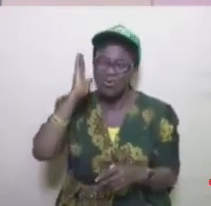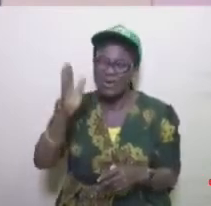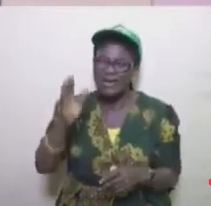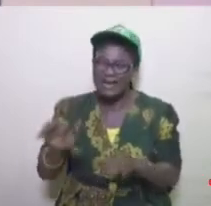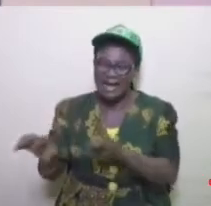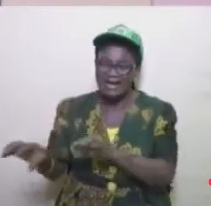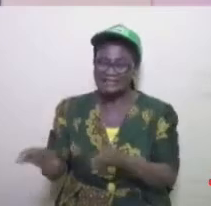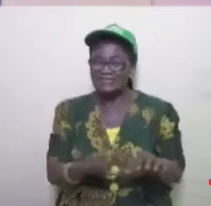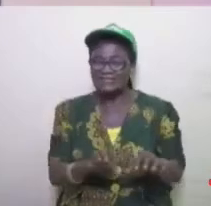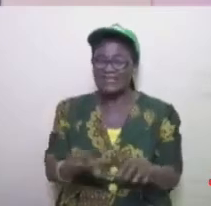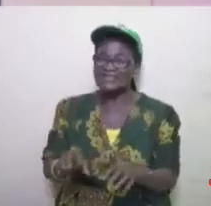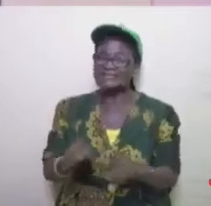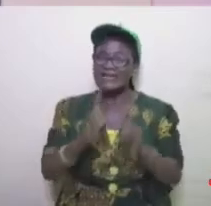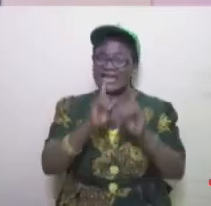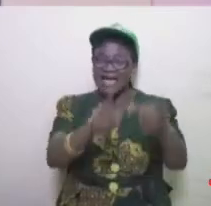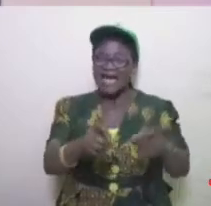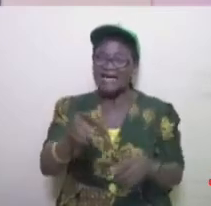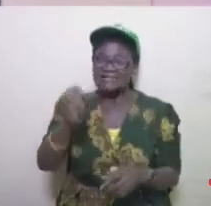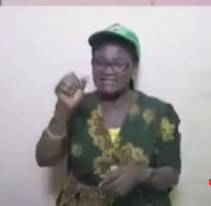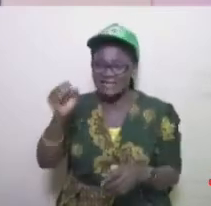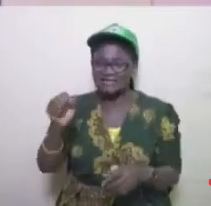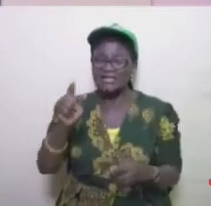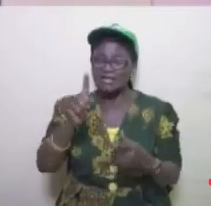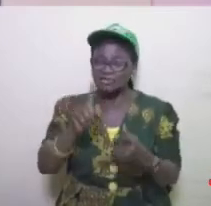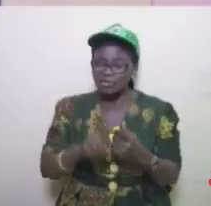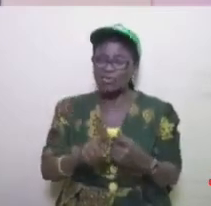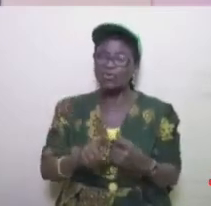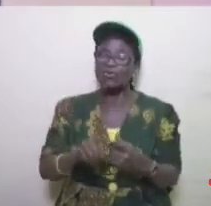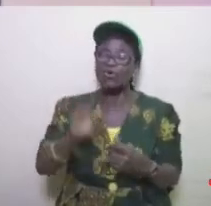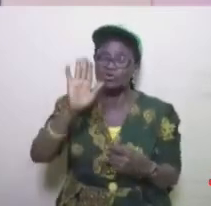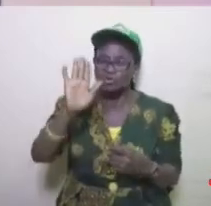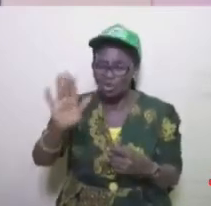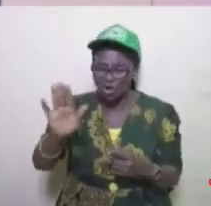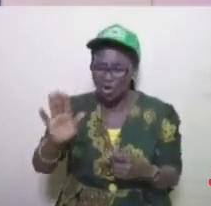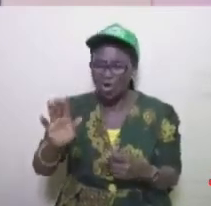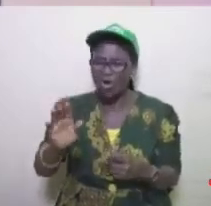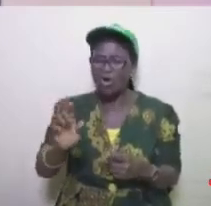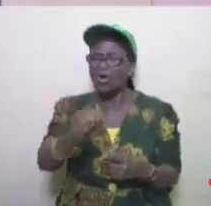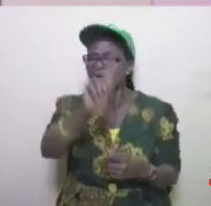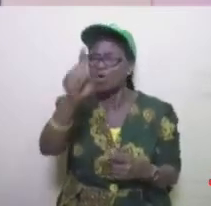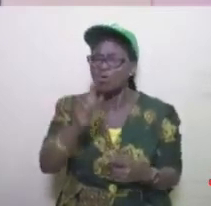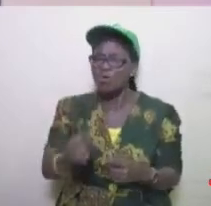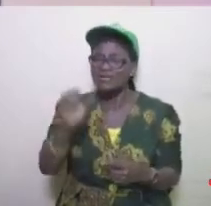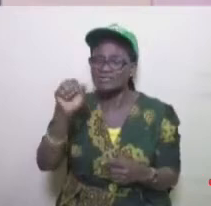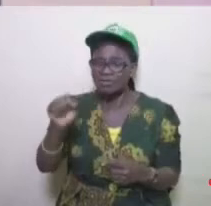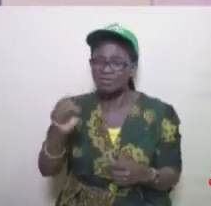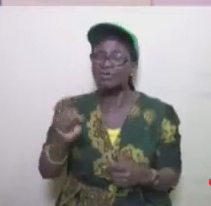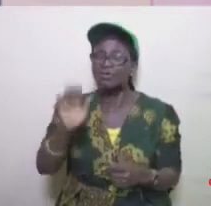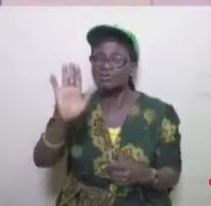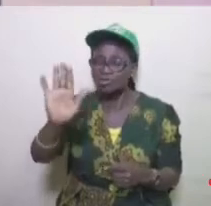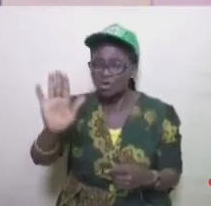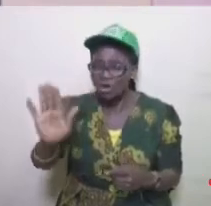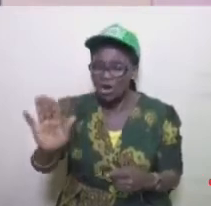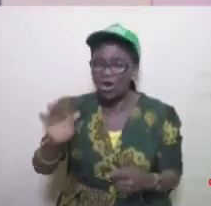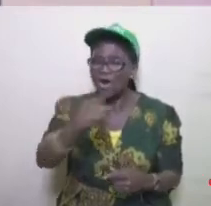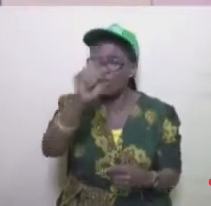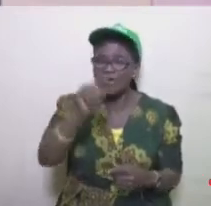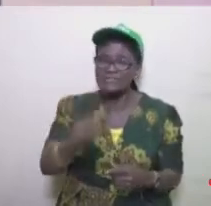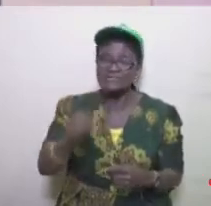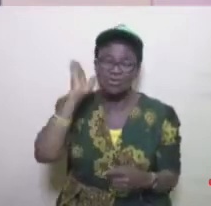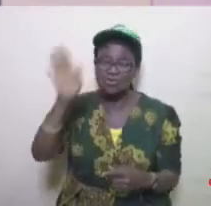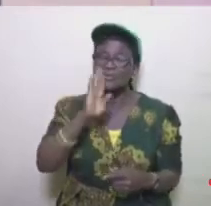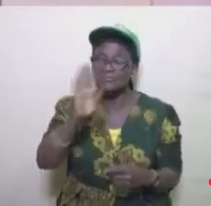activate answers to your petition. Your petition will be granted even